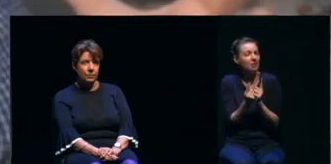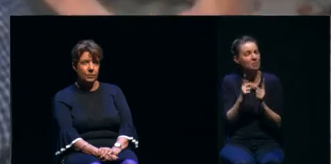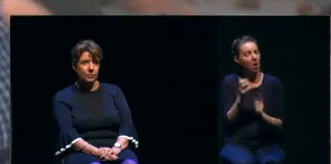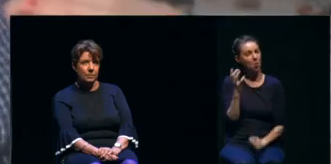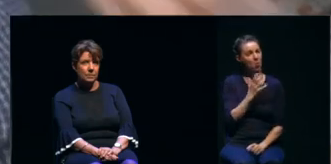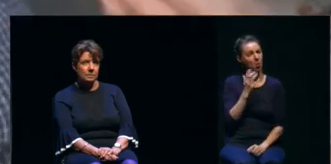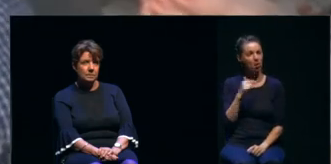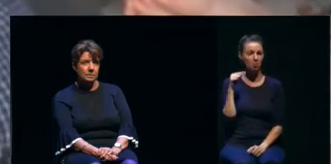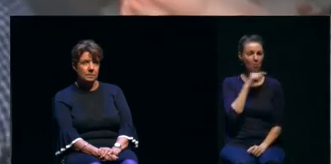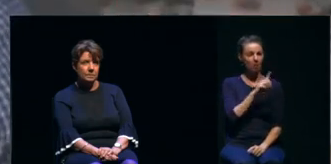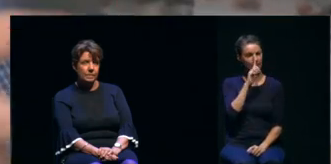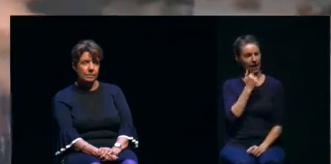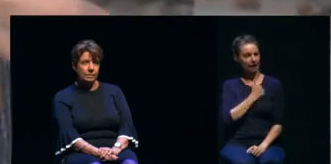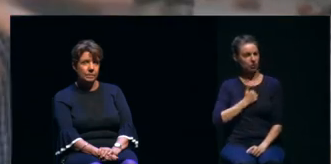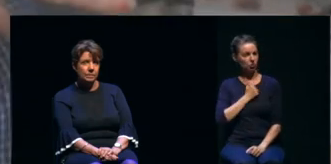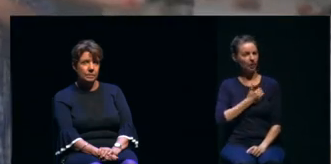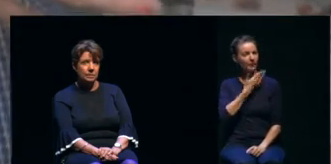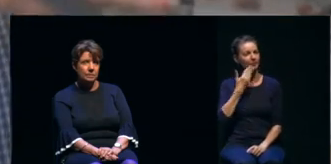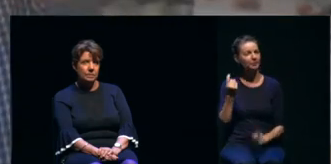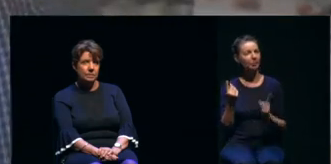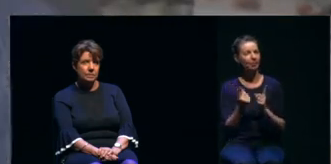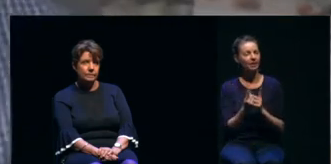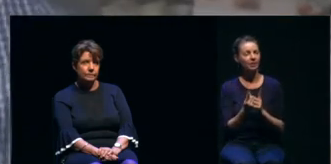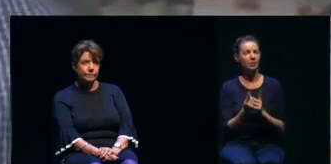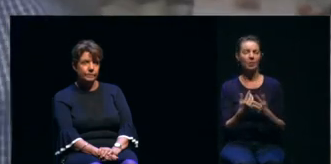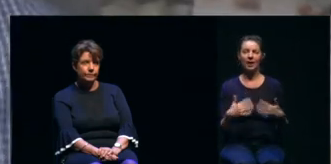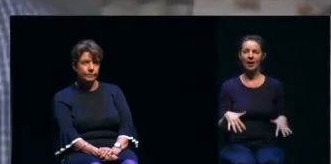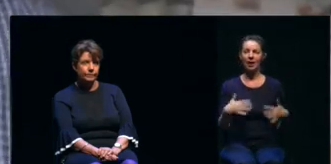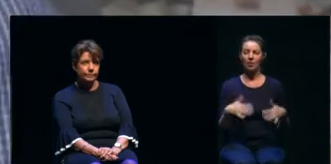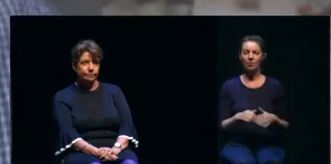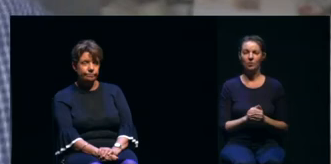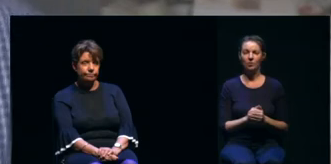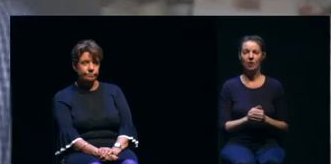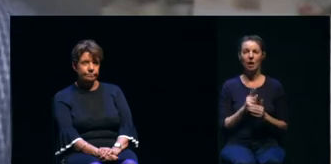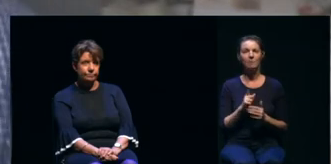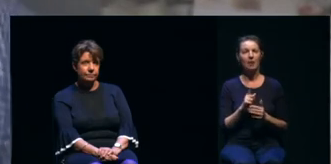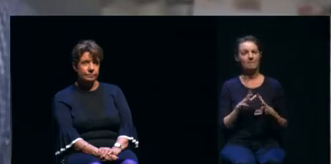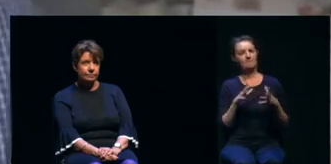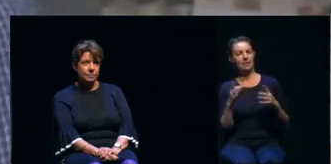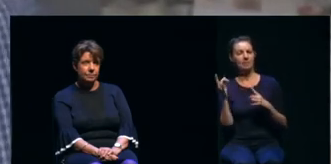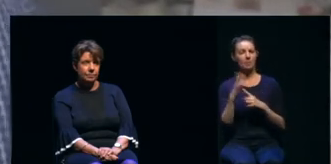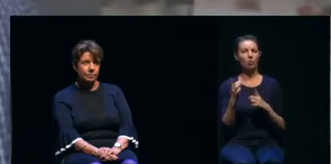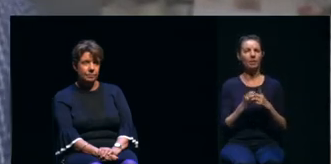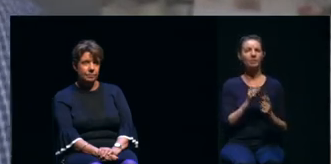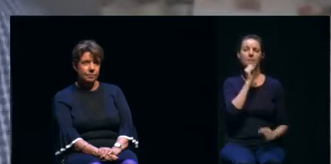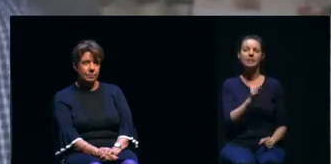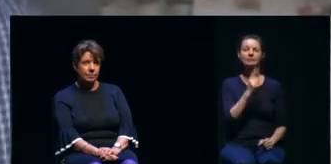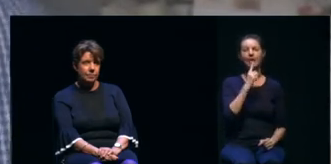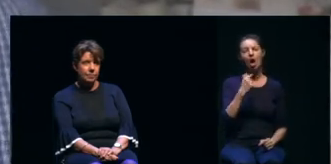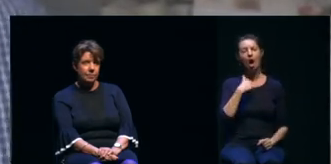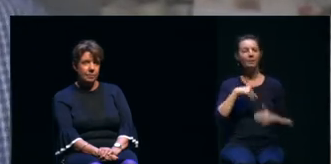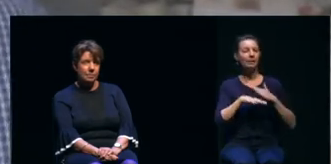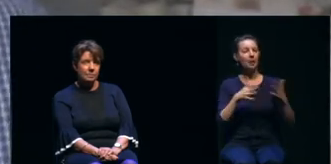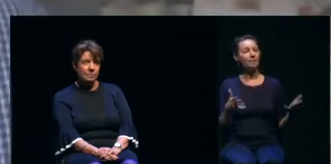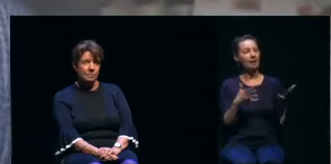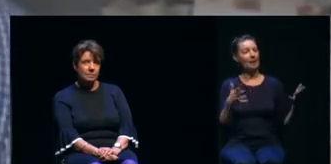thing. Boys can't enjoy beautiful things. And then you go all the way through to huge things like men going, if I'm in the playground and I see a